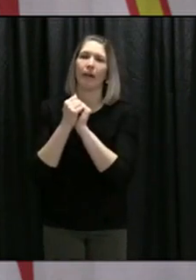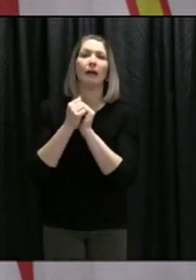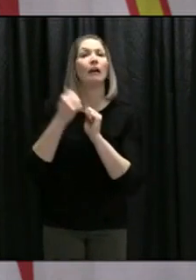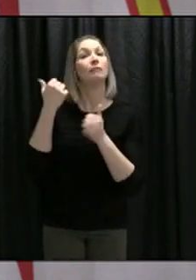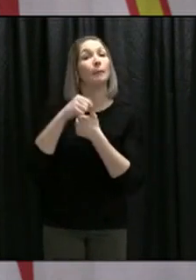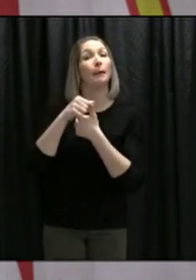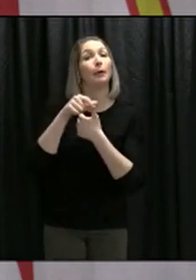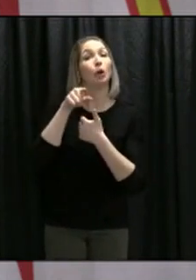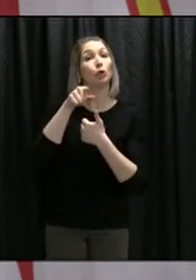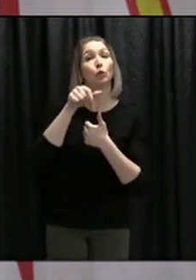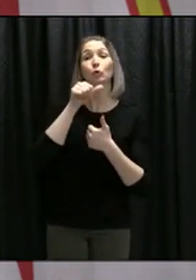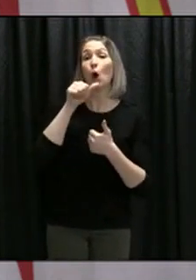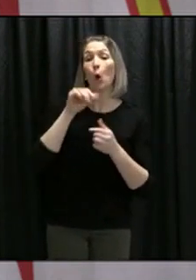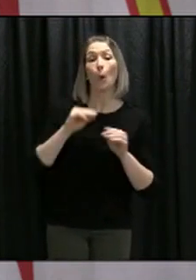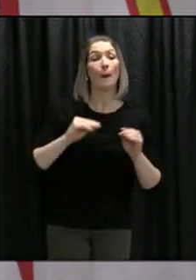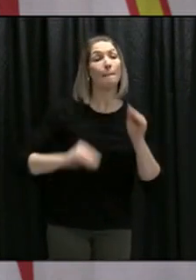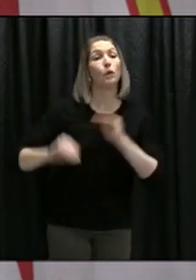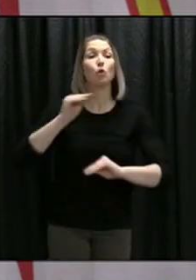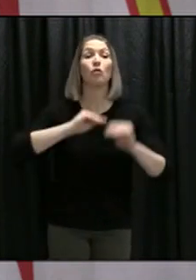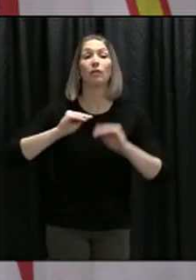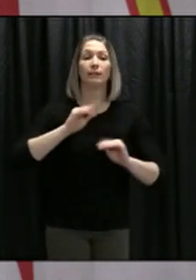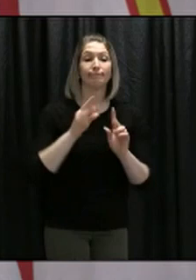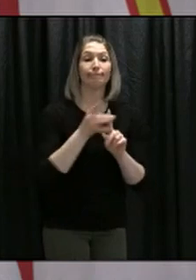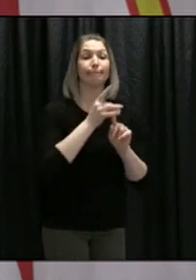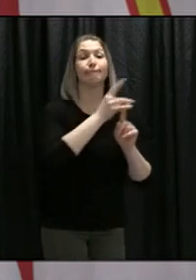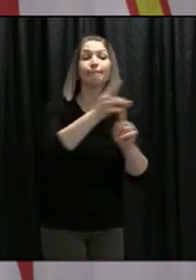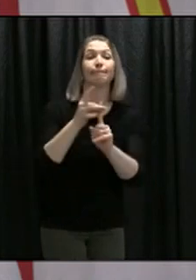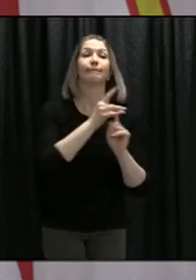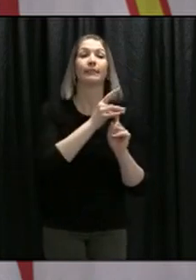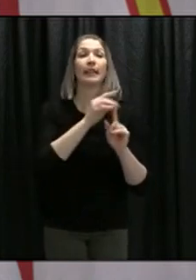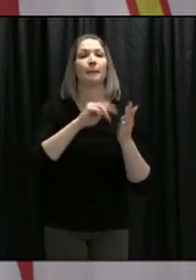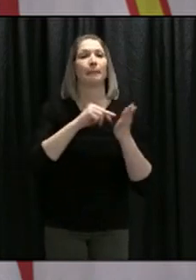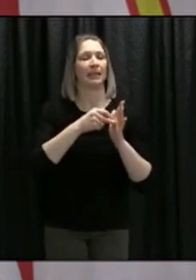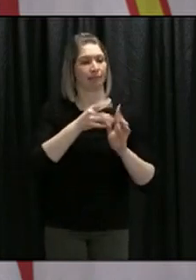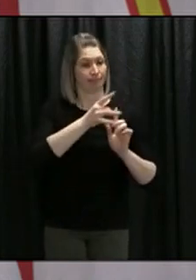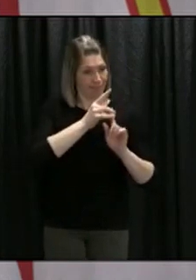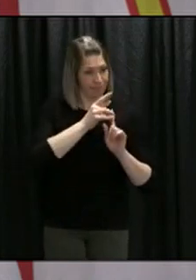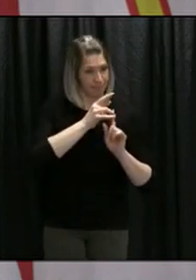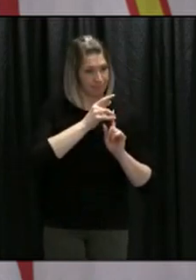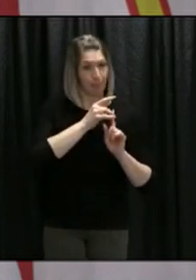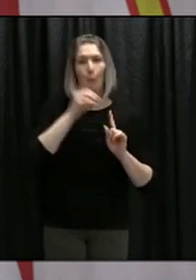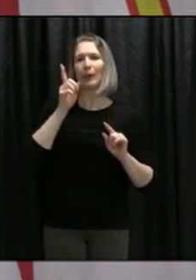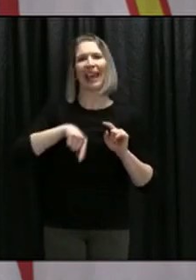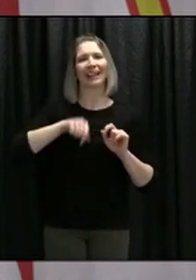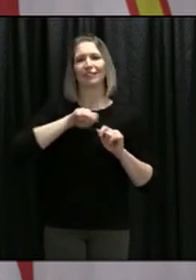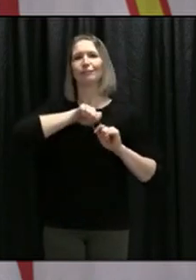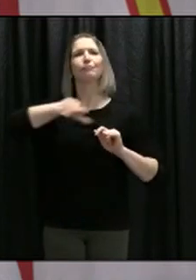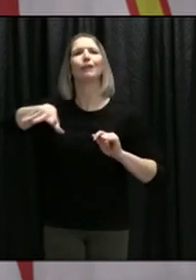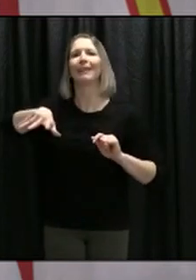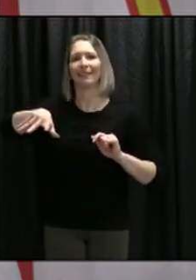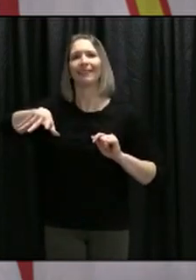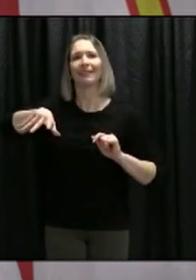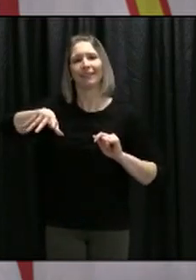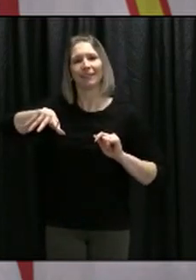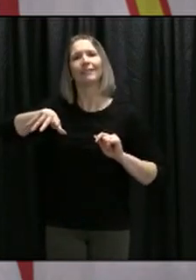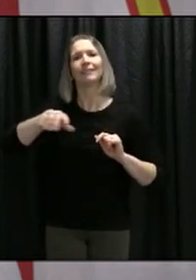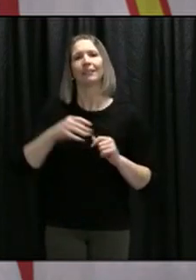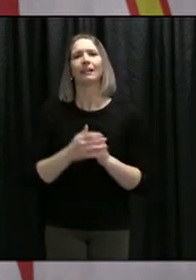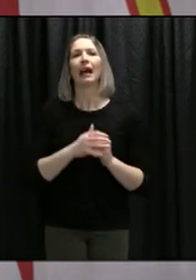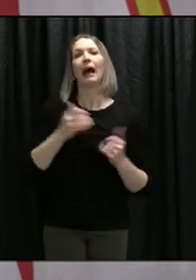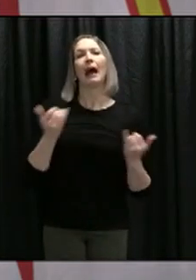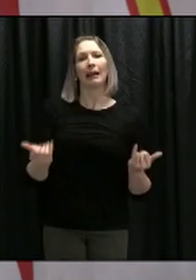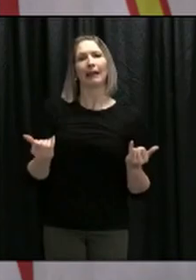move. So once again, I take this opportunity to hand it over to Minister Haggie for his